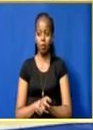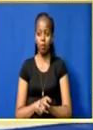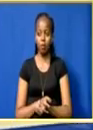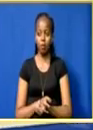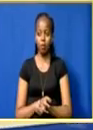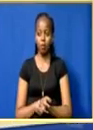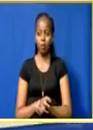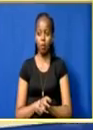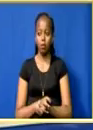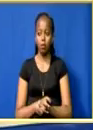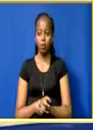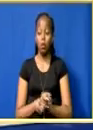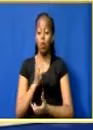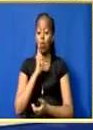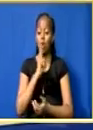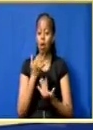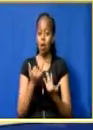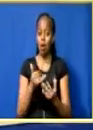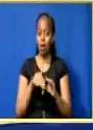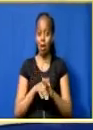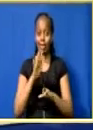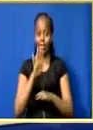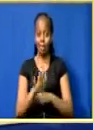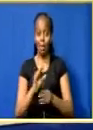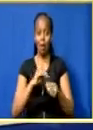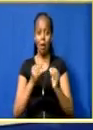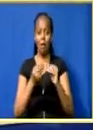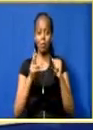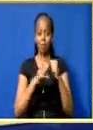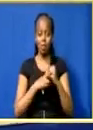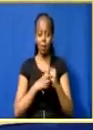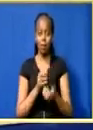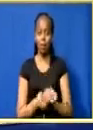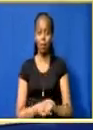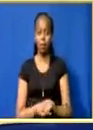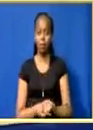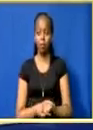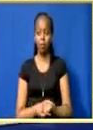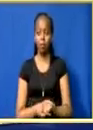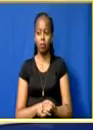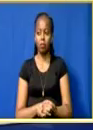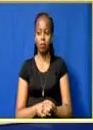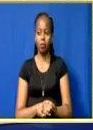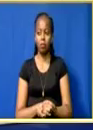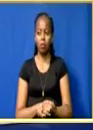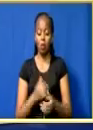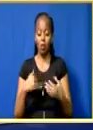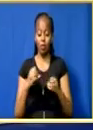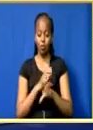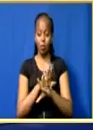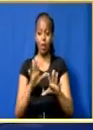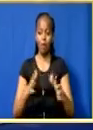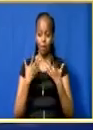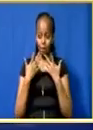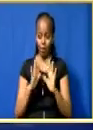Now, we are in procedure number 7. That's right. So we have spread the kales.